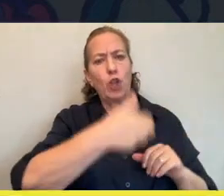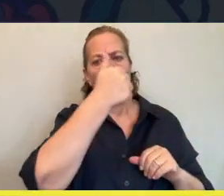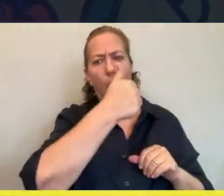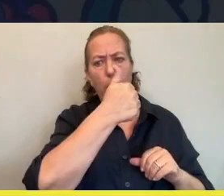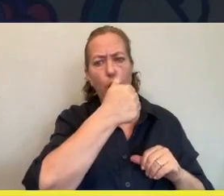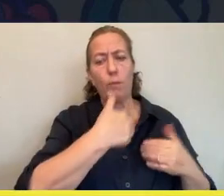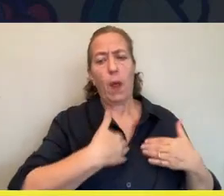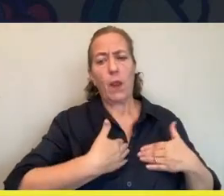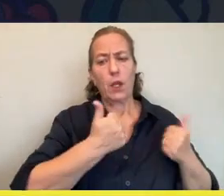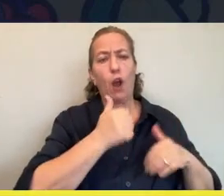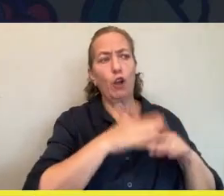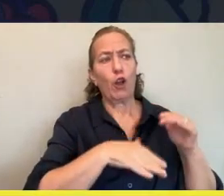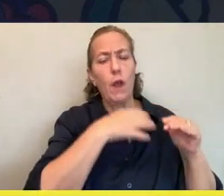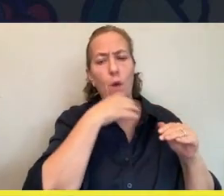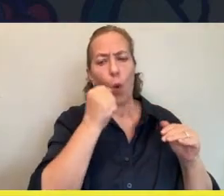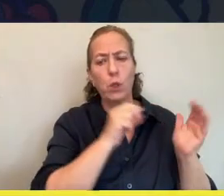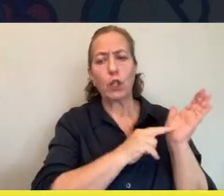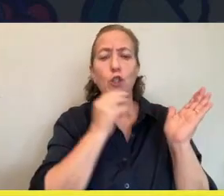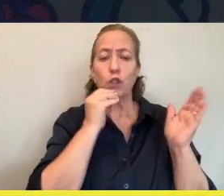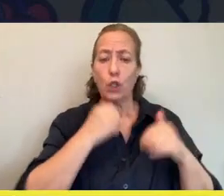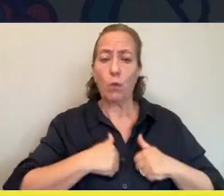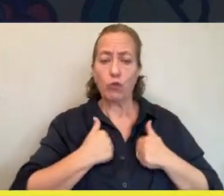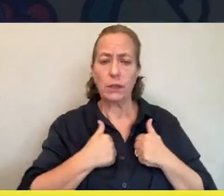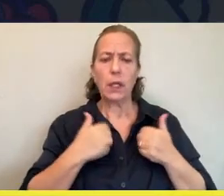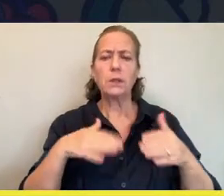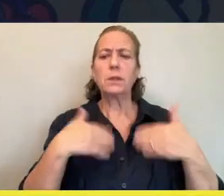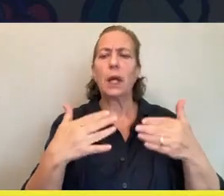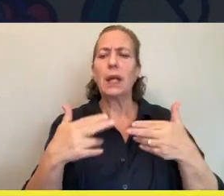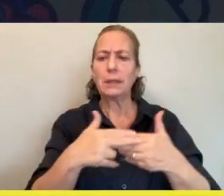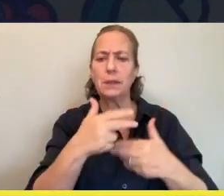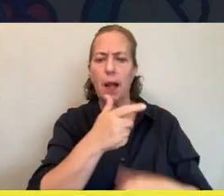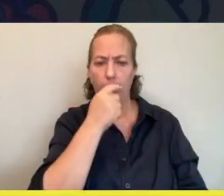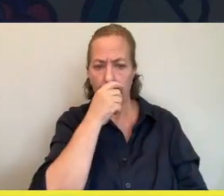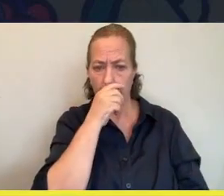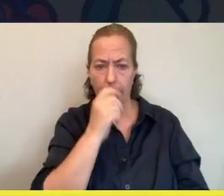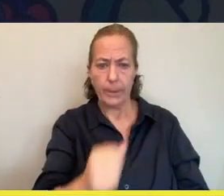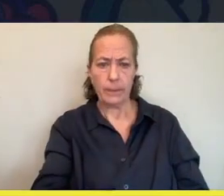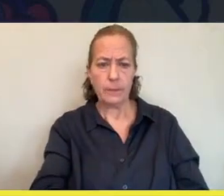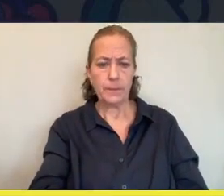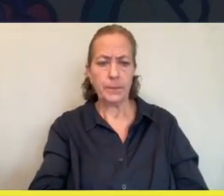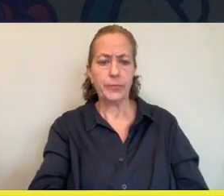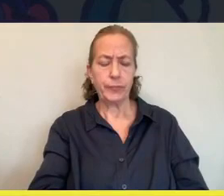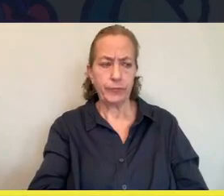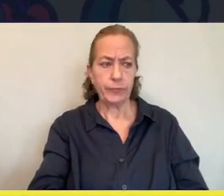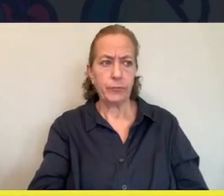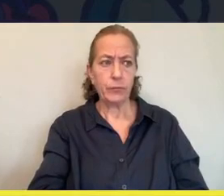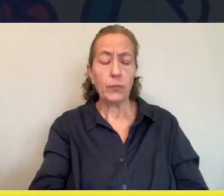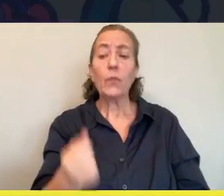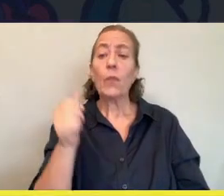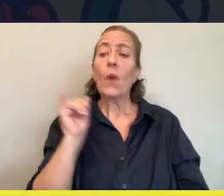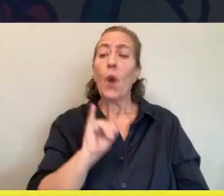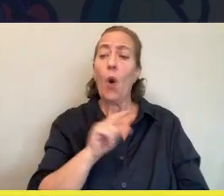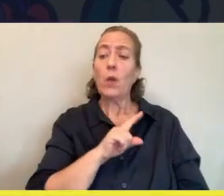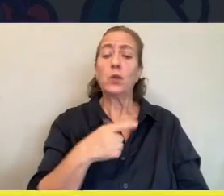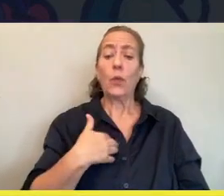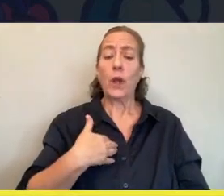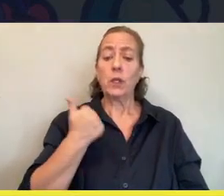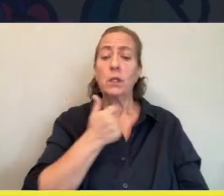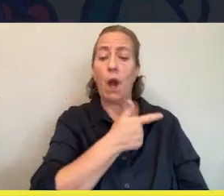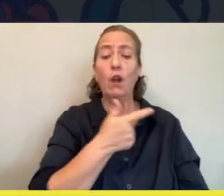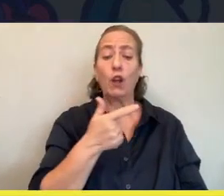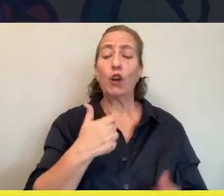home residents. Next slide. Also want to highlight the younger nursing home residents, again, with the exception of